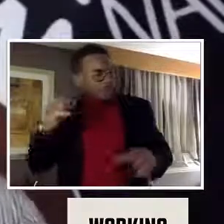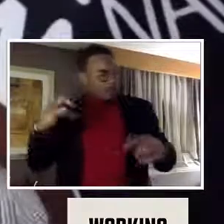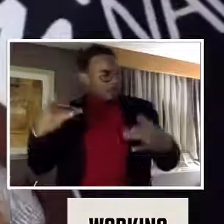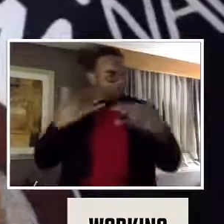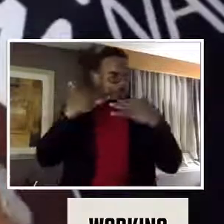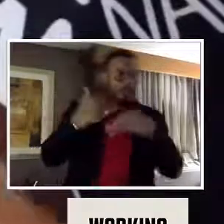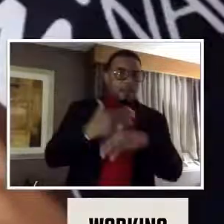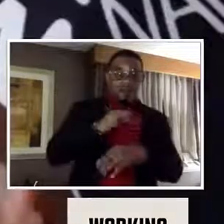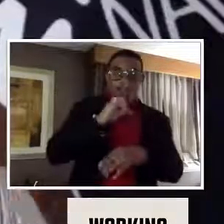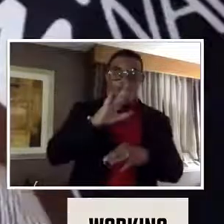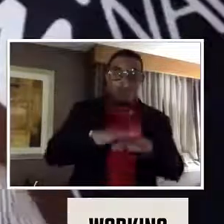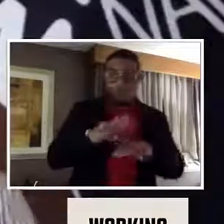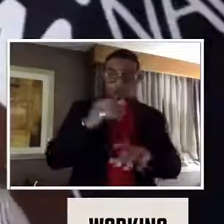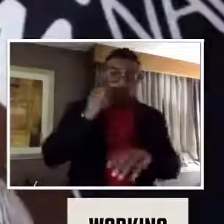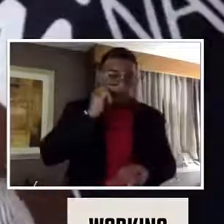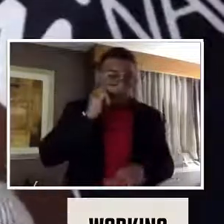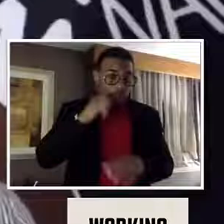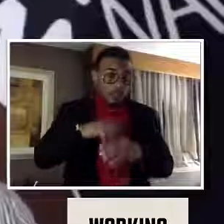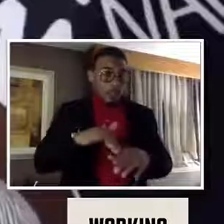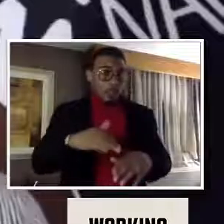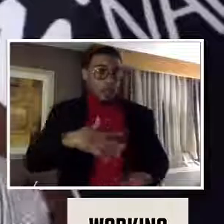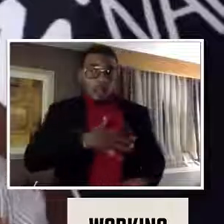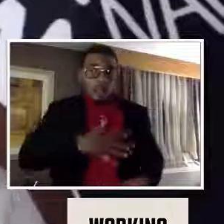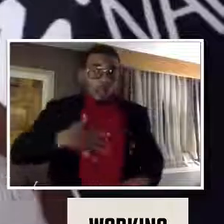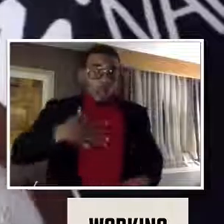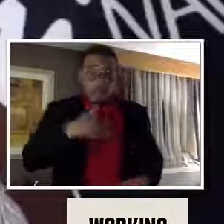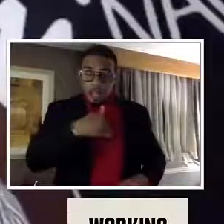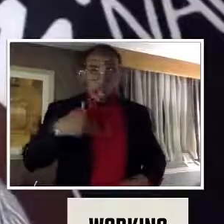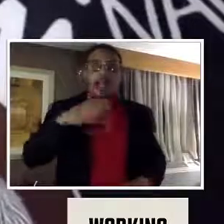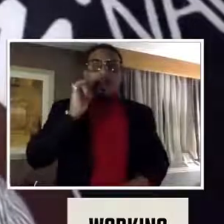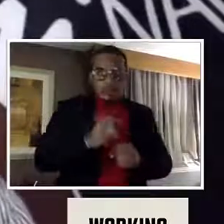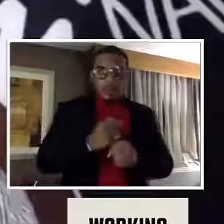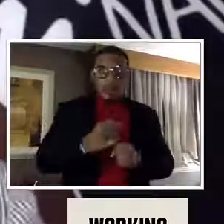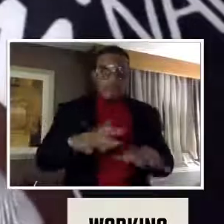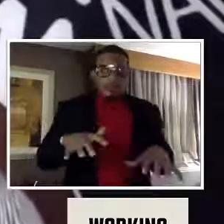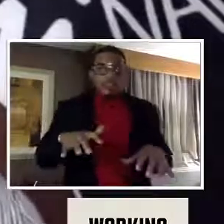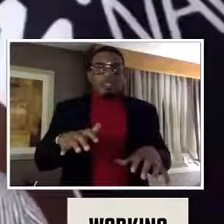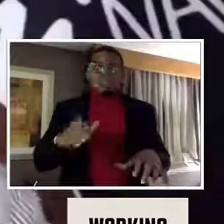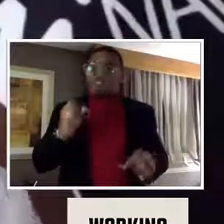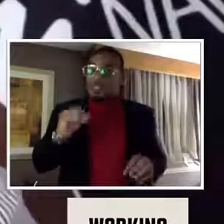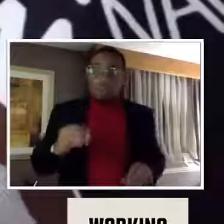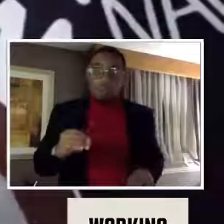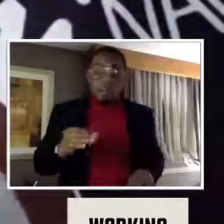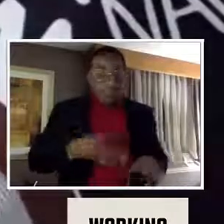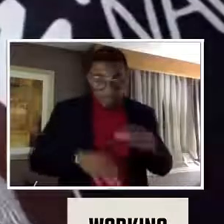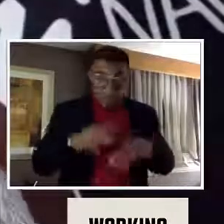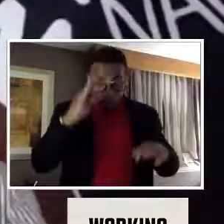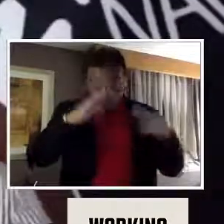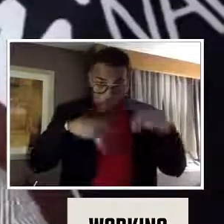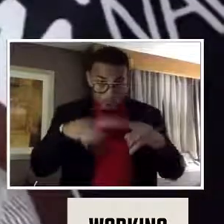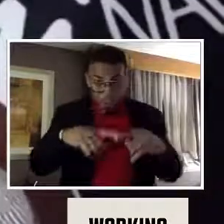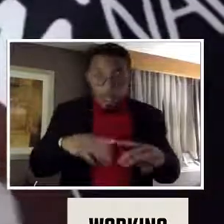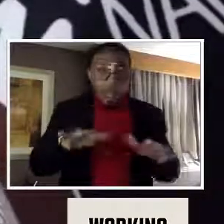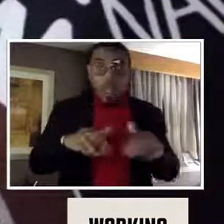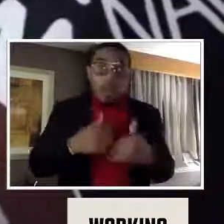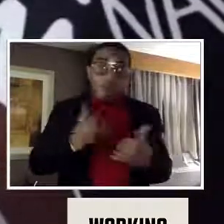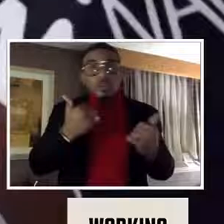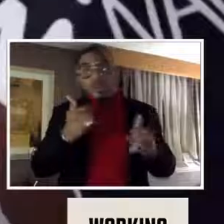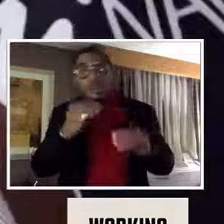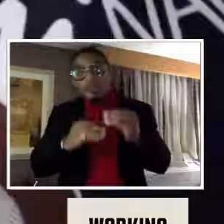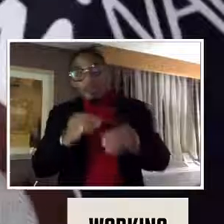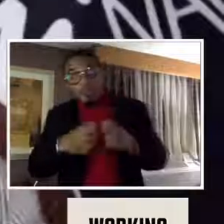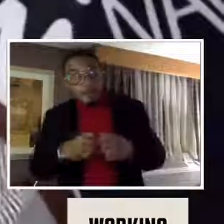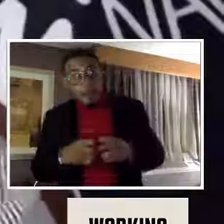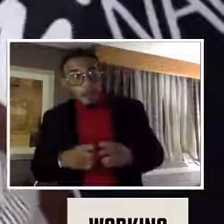of that, not only on your skin, but in your lungs, that will make you tense up. So instead of worrying about how we're trying to fix